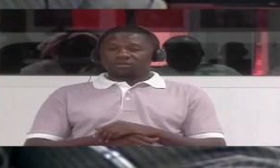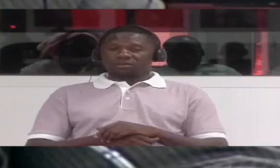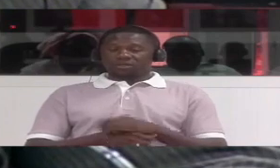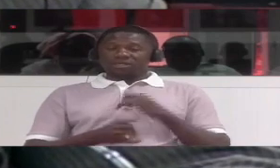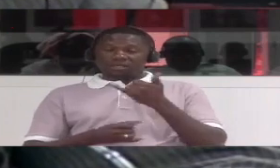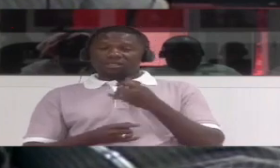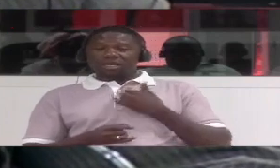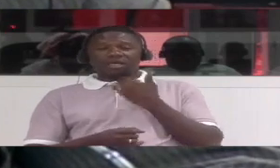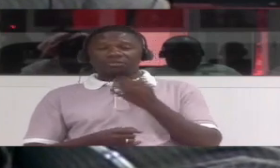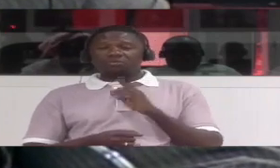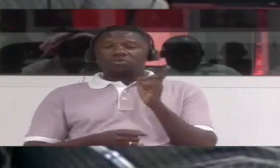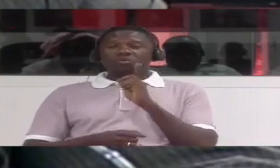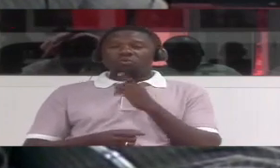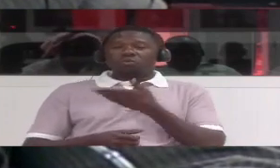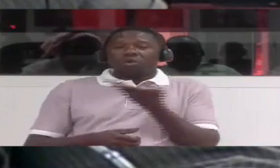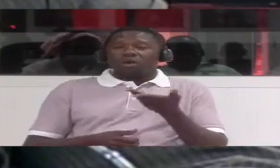questions.